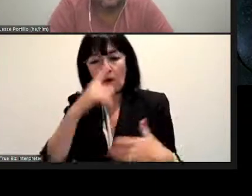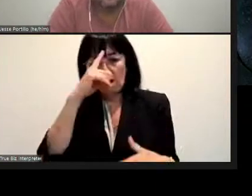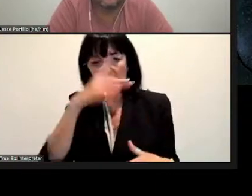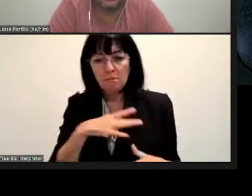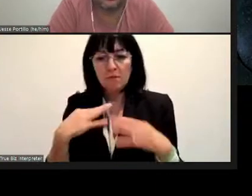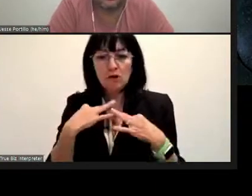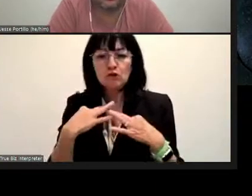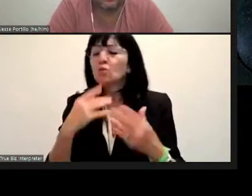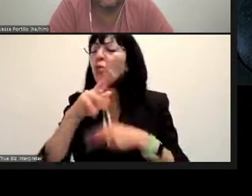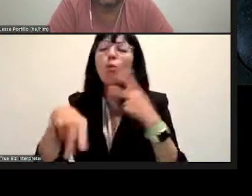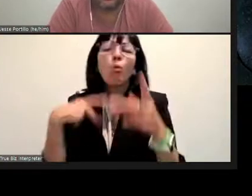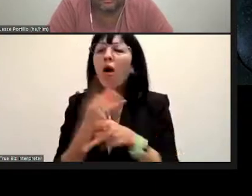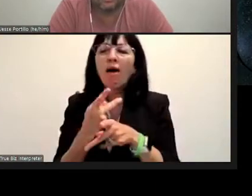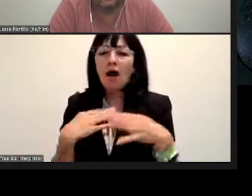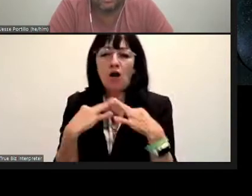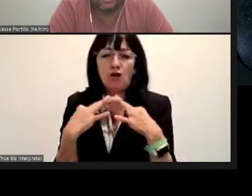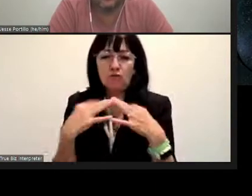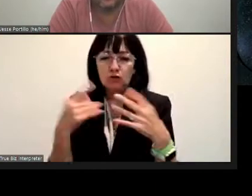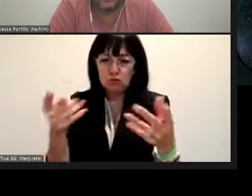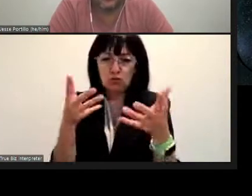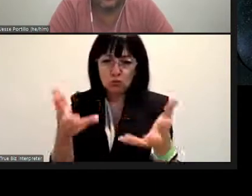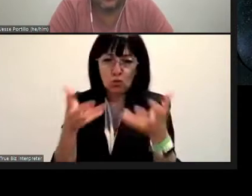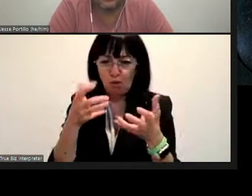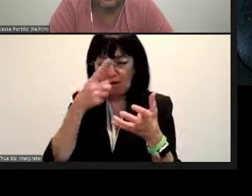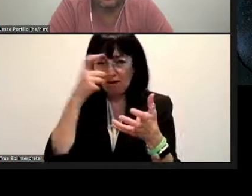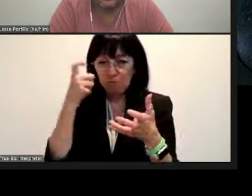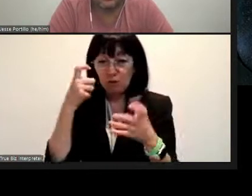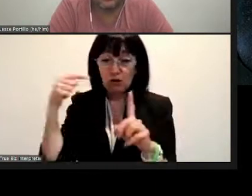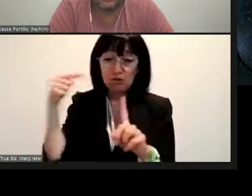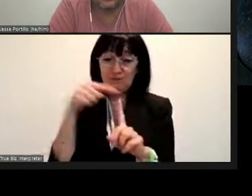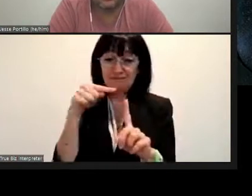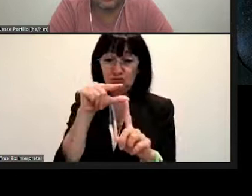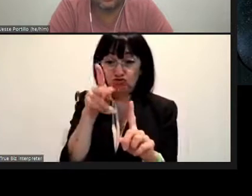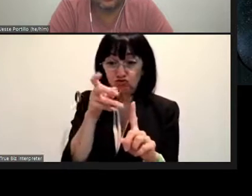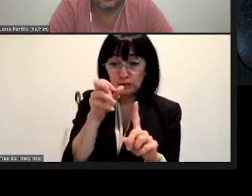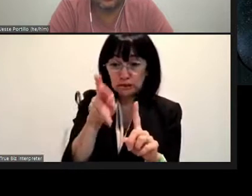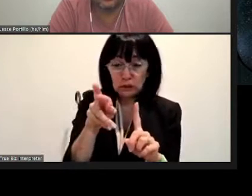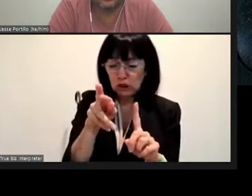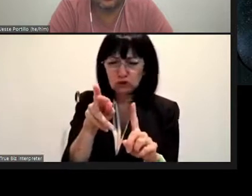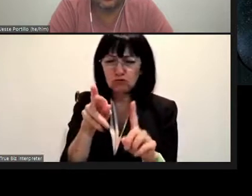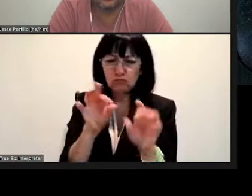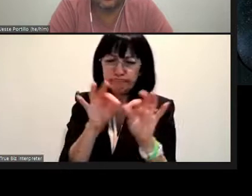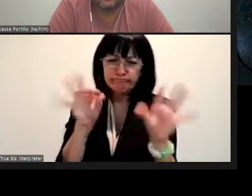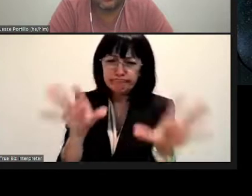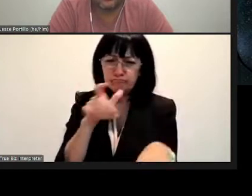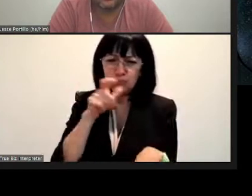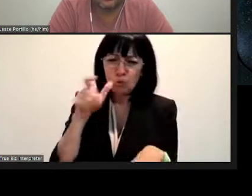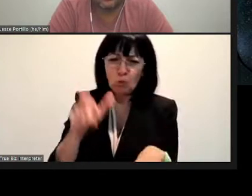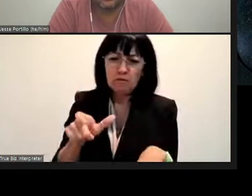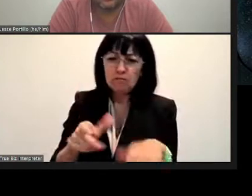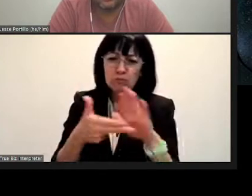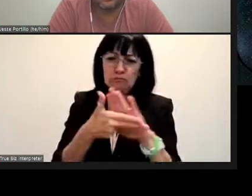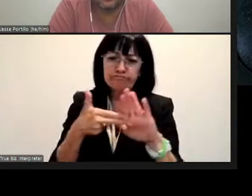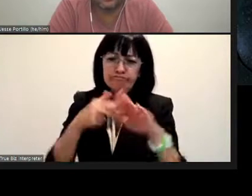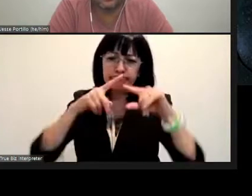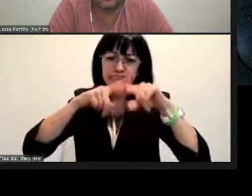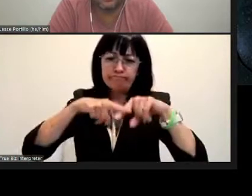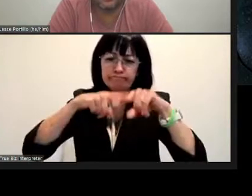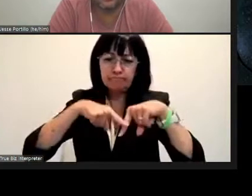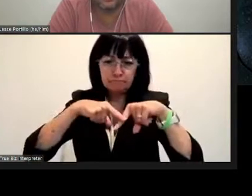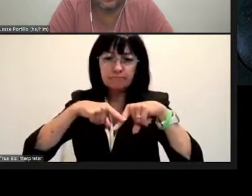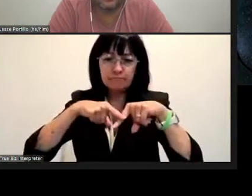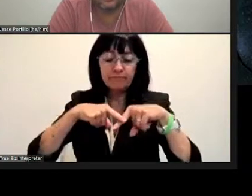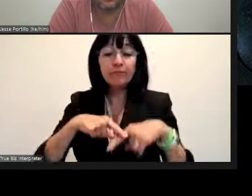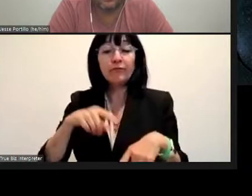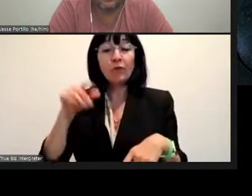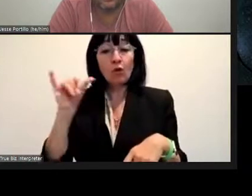kind of shirt do you want? Because the gender of it isn't helping anyone and it's meaningless. Also, depending on what you are talking